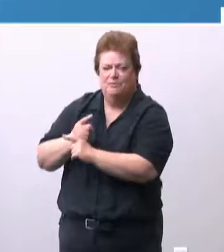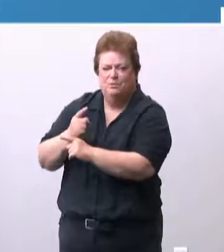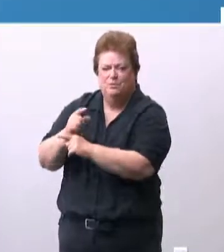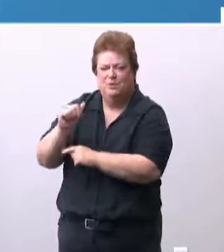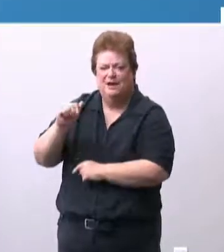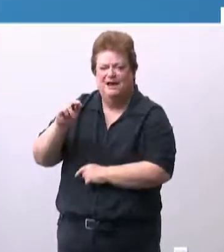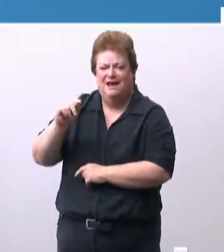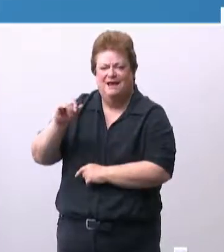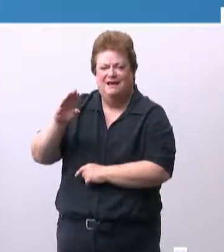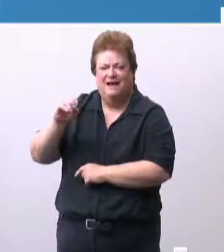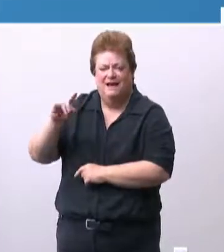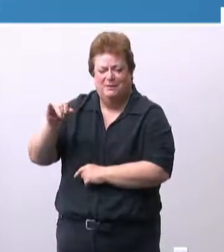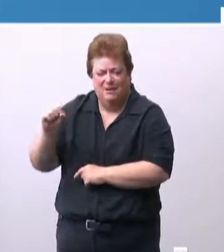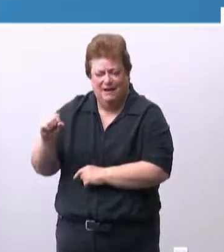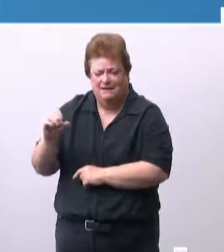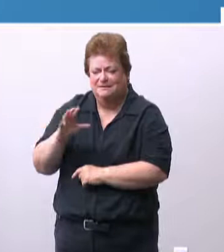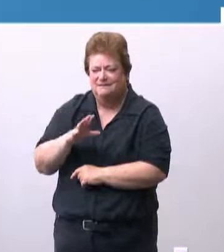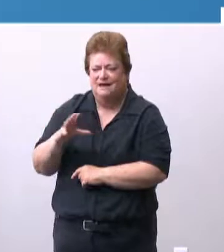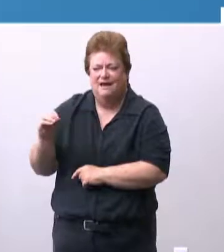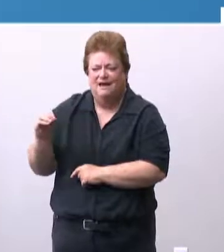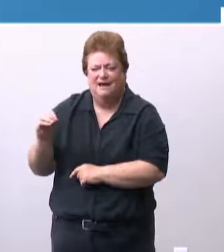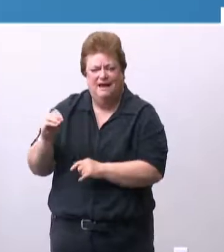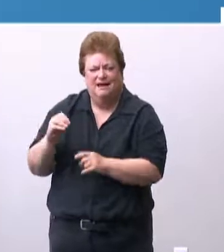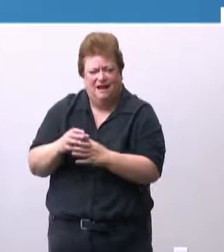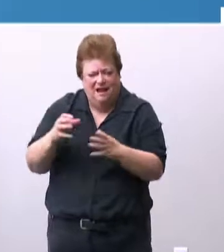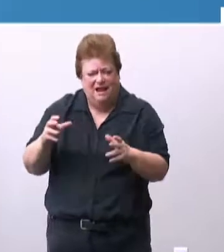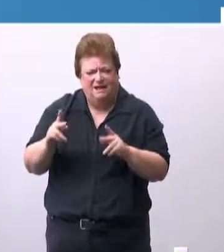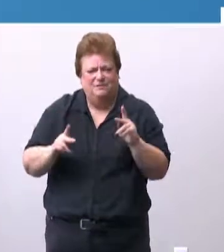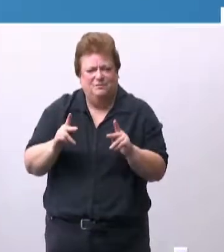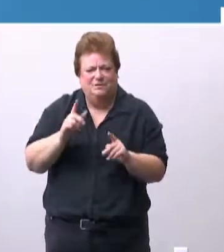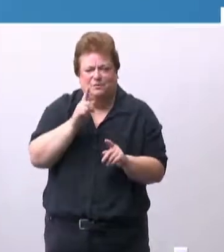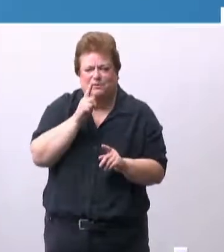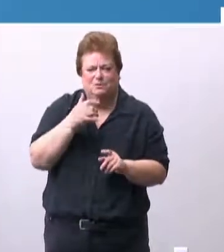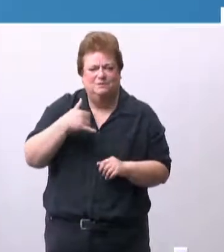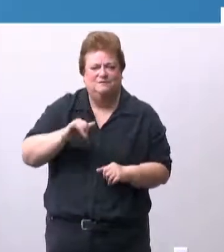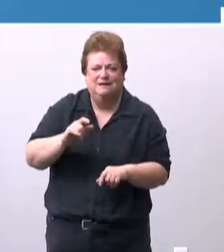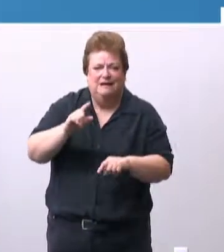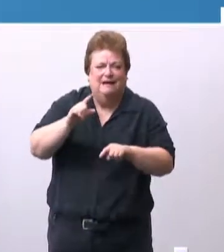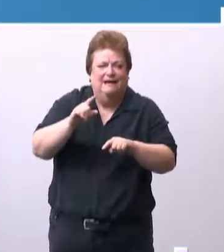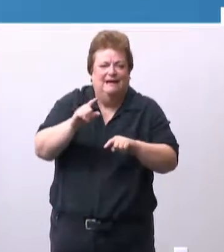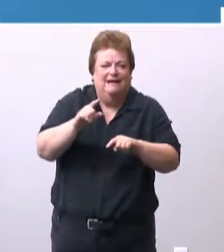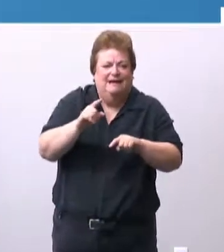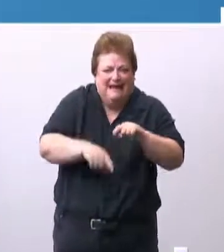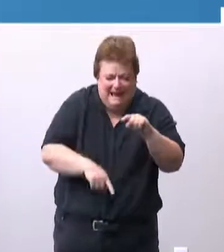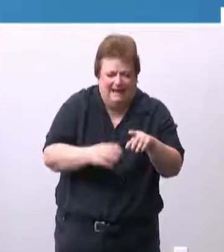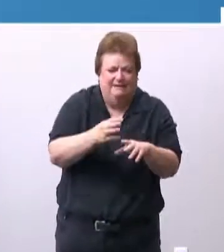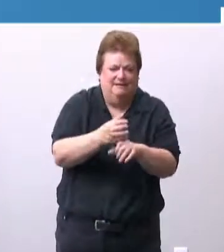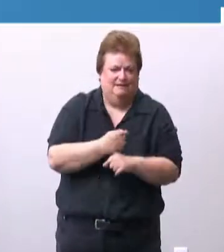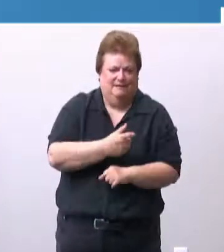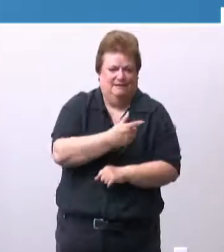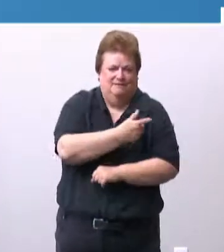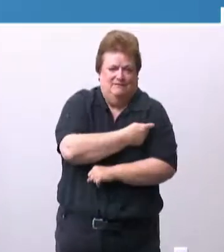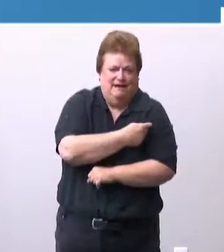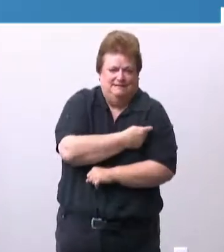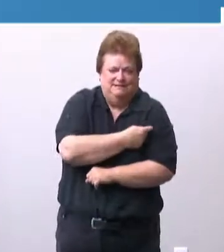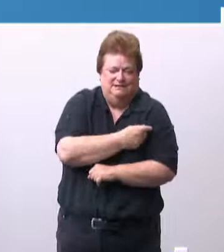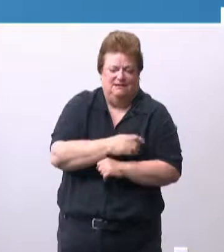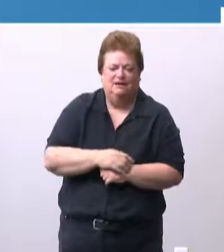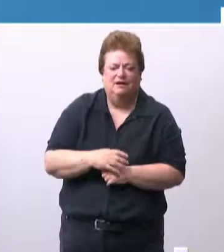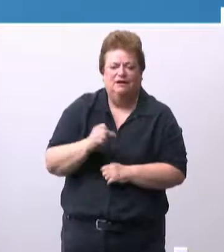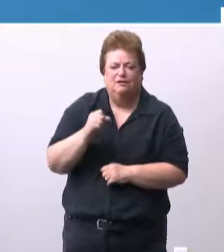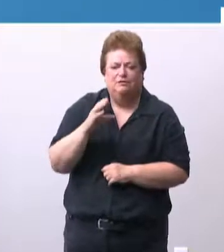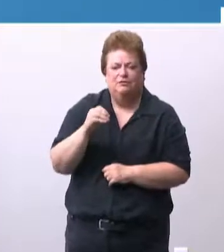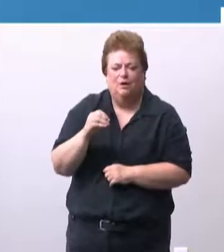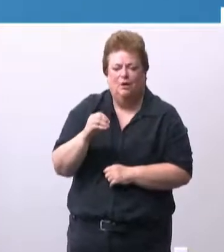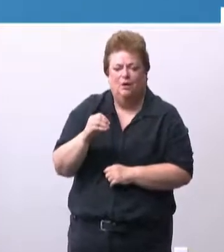And even as important is, there's a lot of people that still aren't eligible to get the vaccine yet. So as we continue